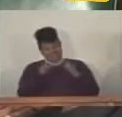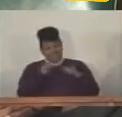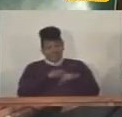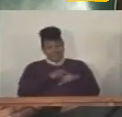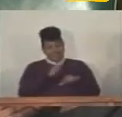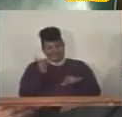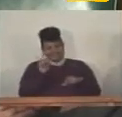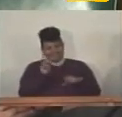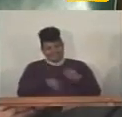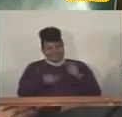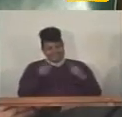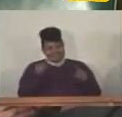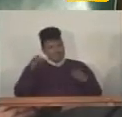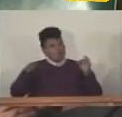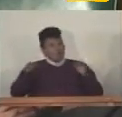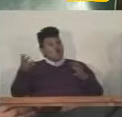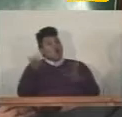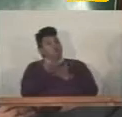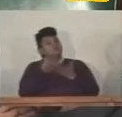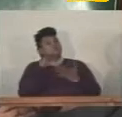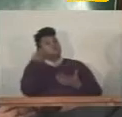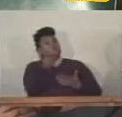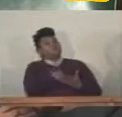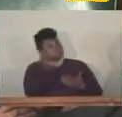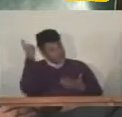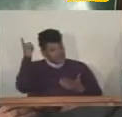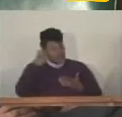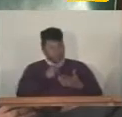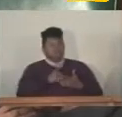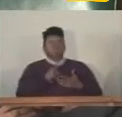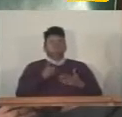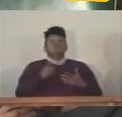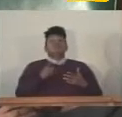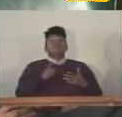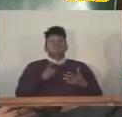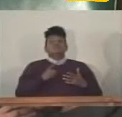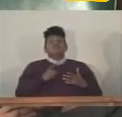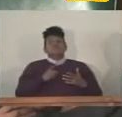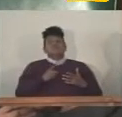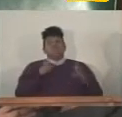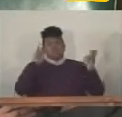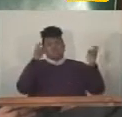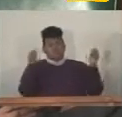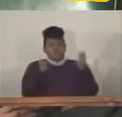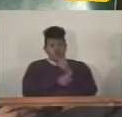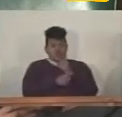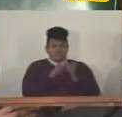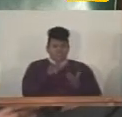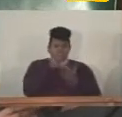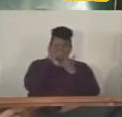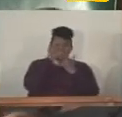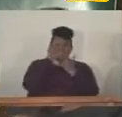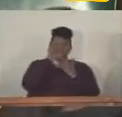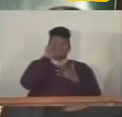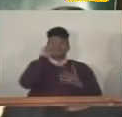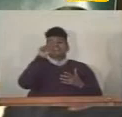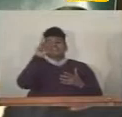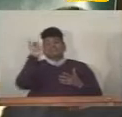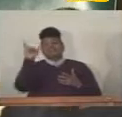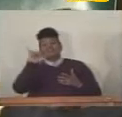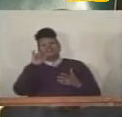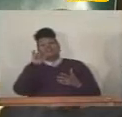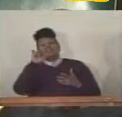But, Mr. President, notwithstanding these provisions of the Indictments Act and the Criminal Justice Administration Act, both acts